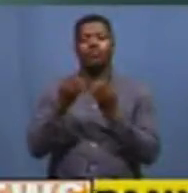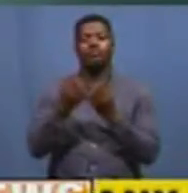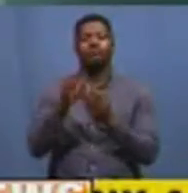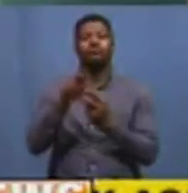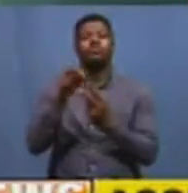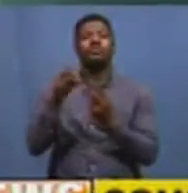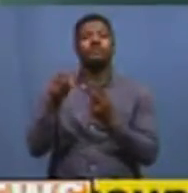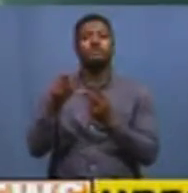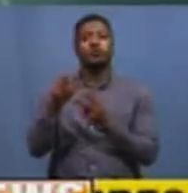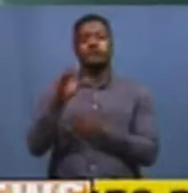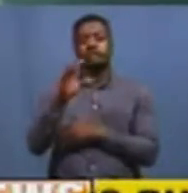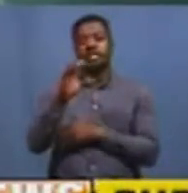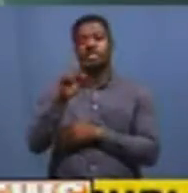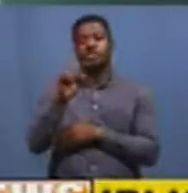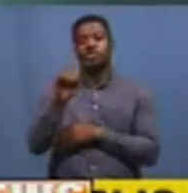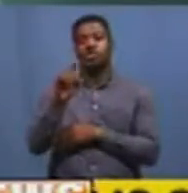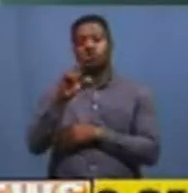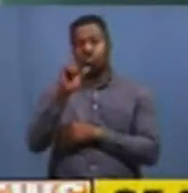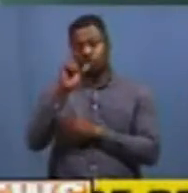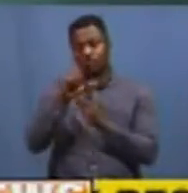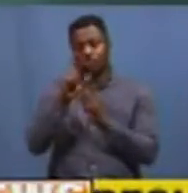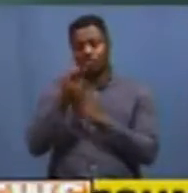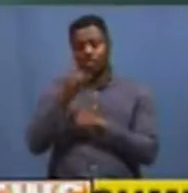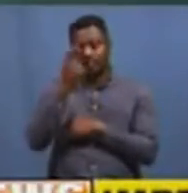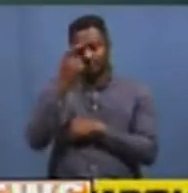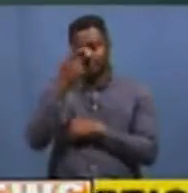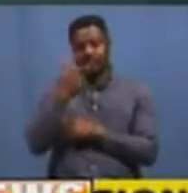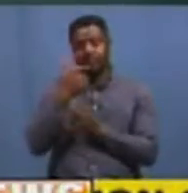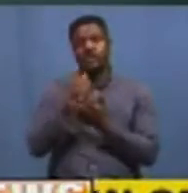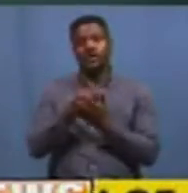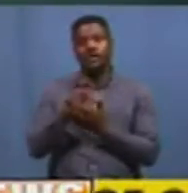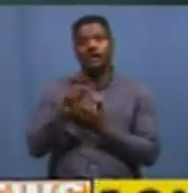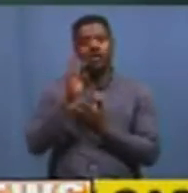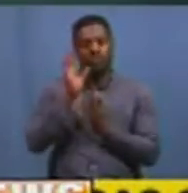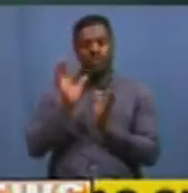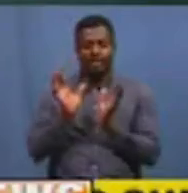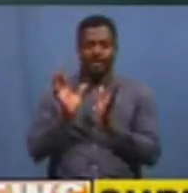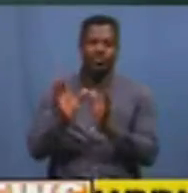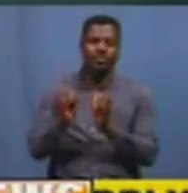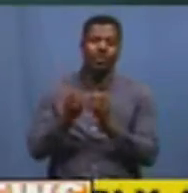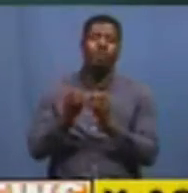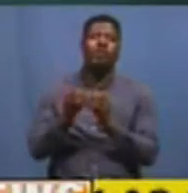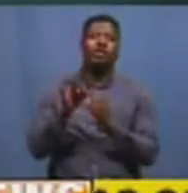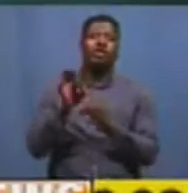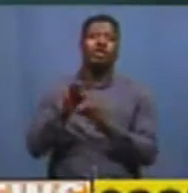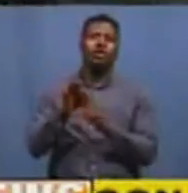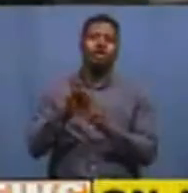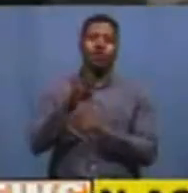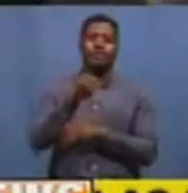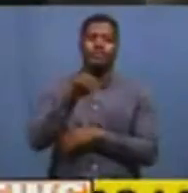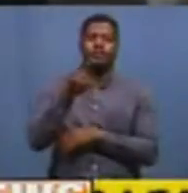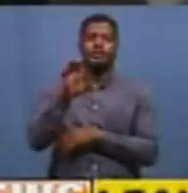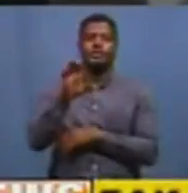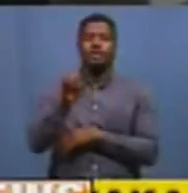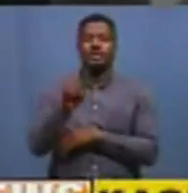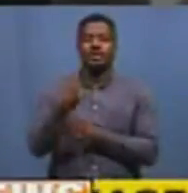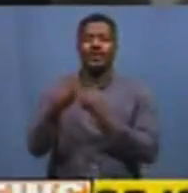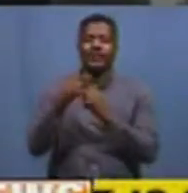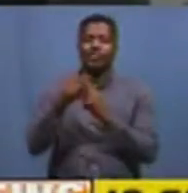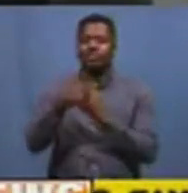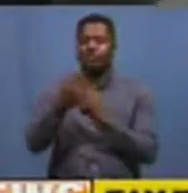selected. The CCSO for Local Government Reforms in Ghana says it will therefore push for the election of MMDCEs